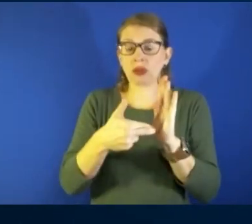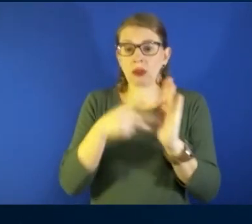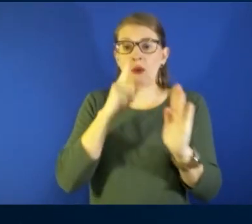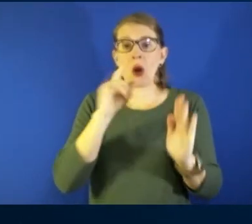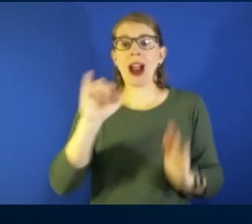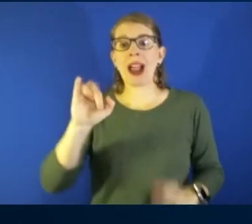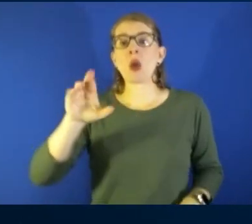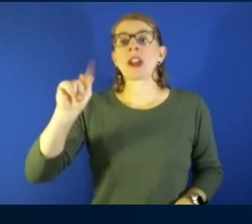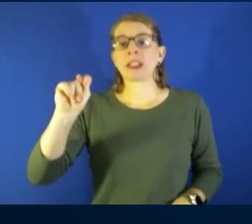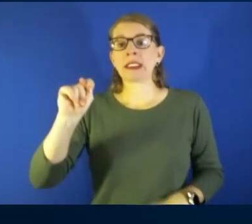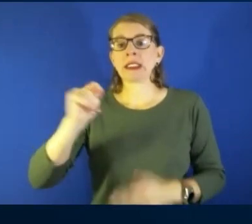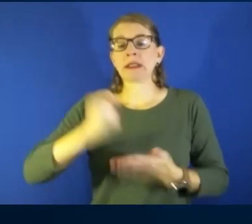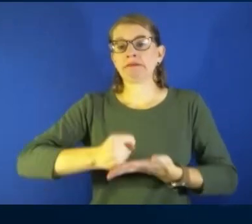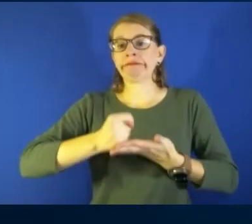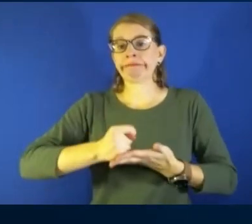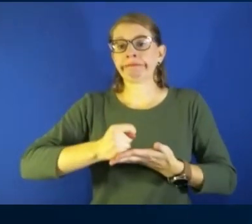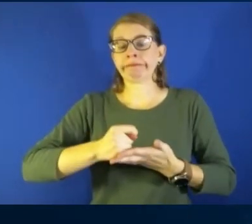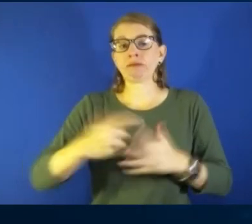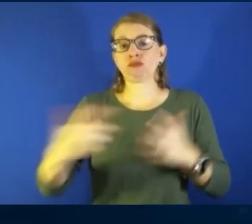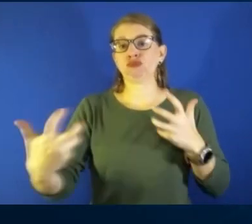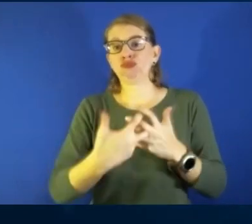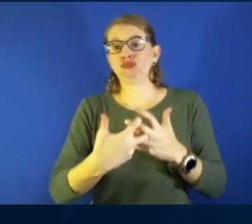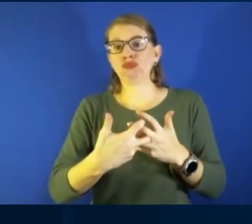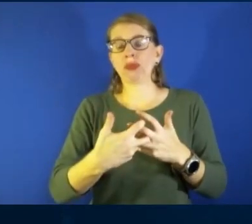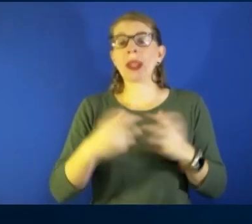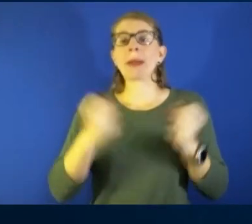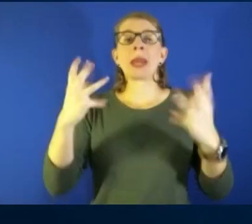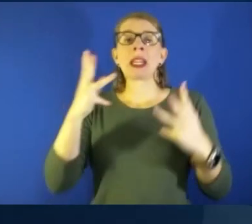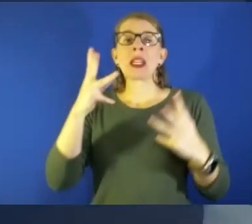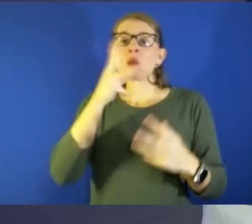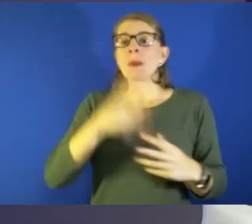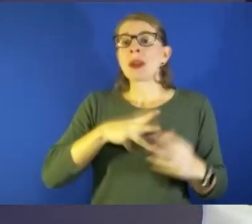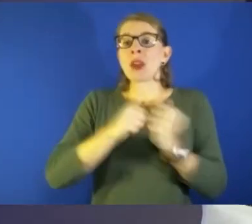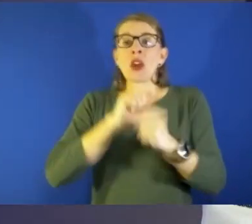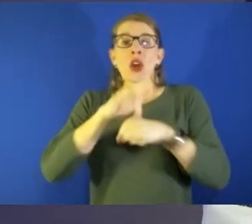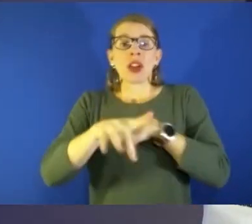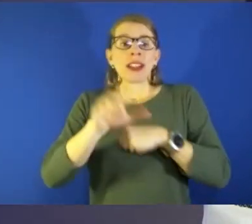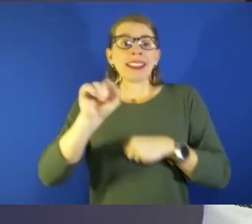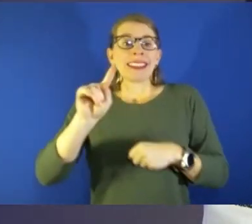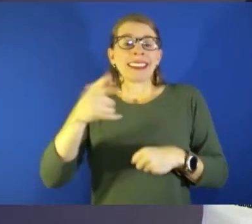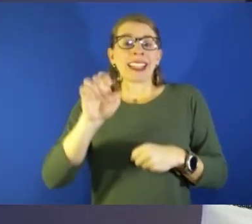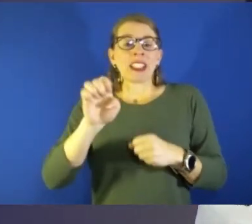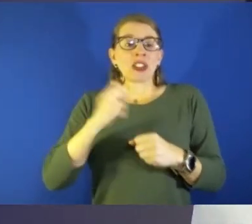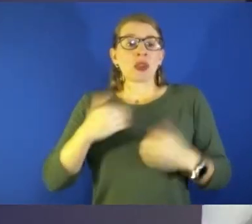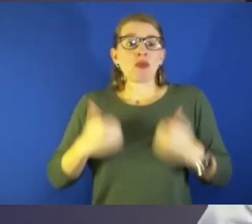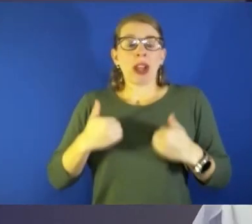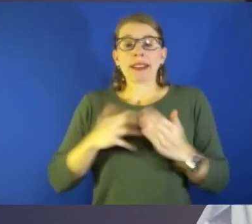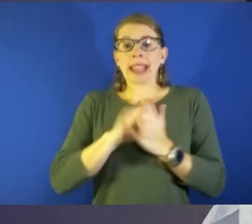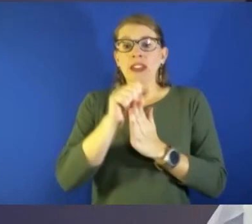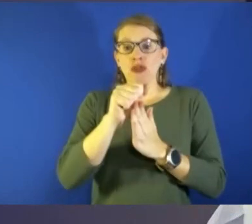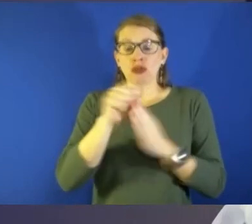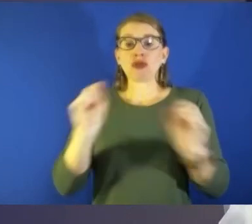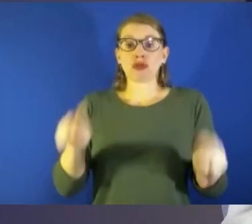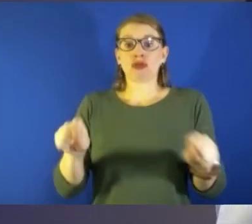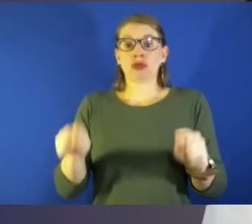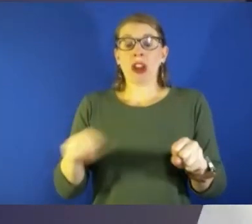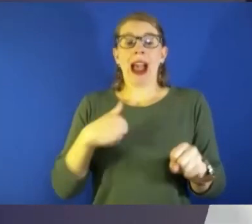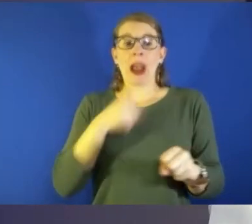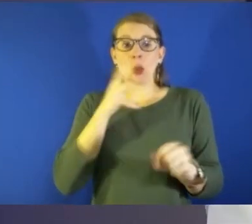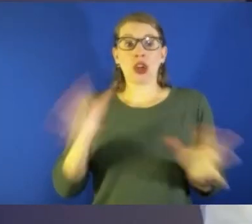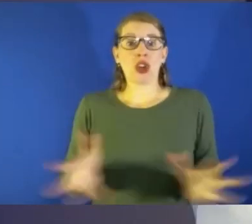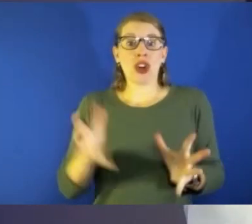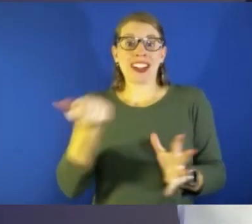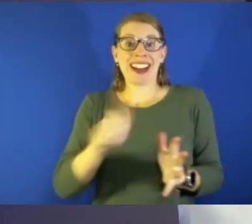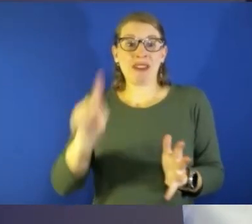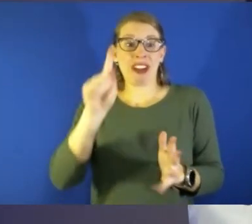But having said that, many women with early stage breast cancers are eligible. So I would encourage anyone who's